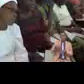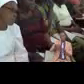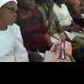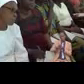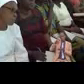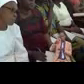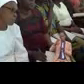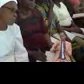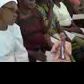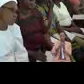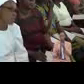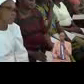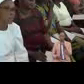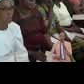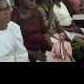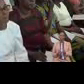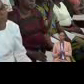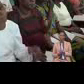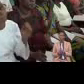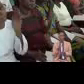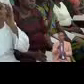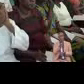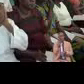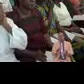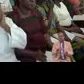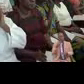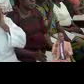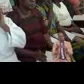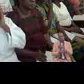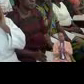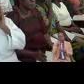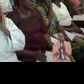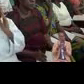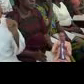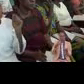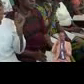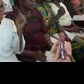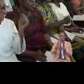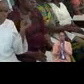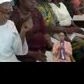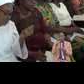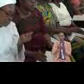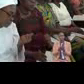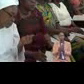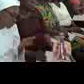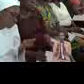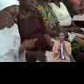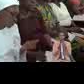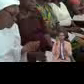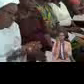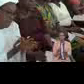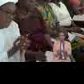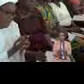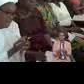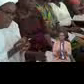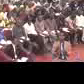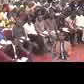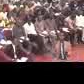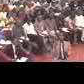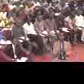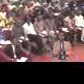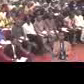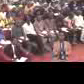vanish away. Amen. You used to beat your wife, you beat them no more. Amen. I cannot hear